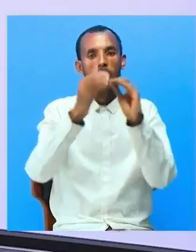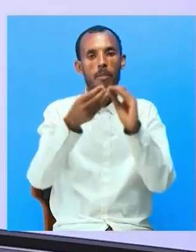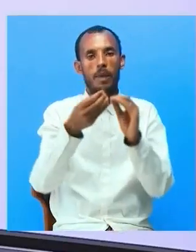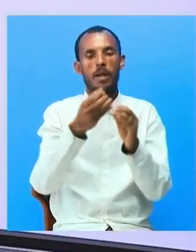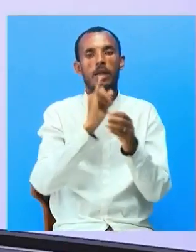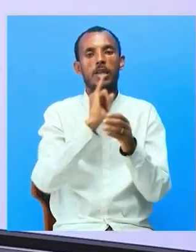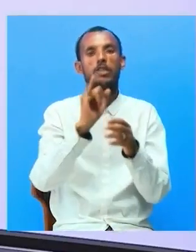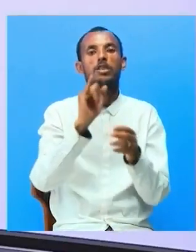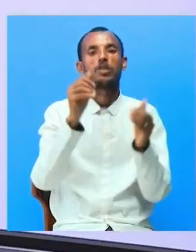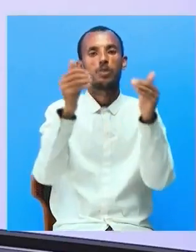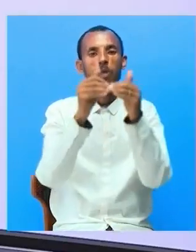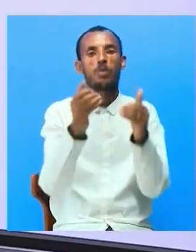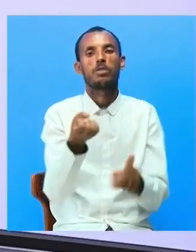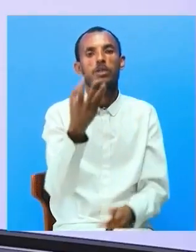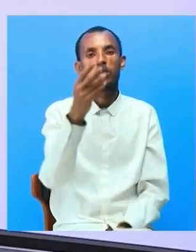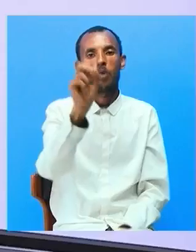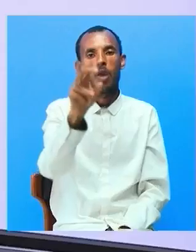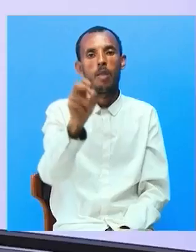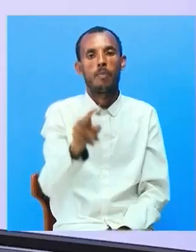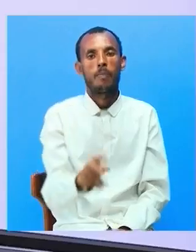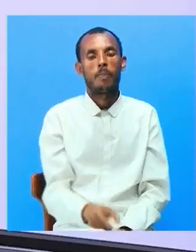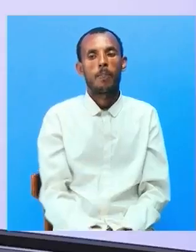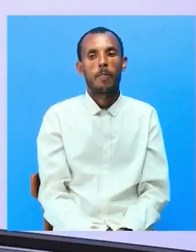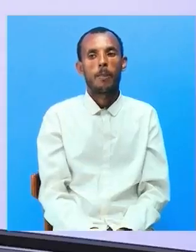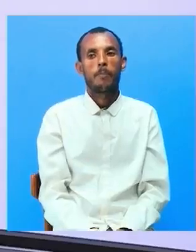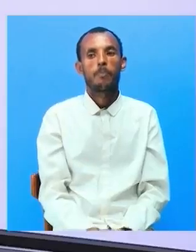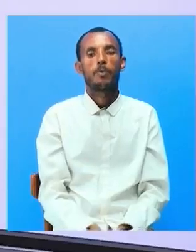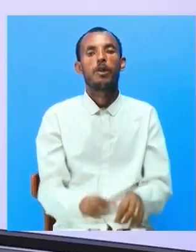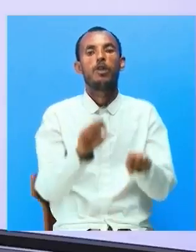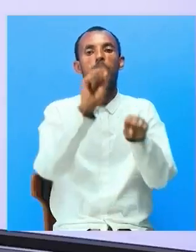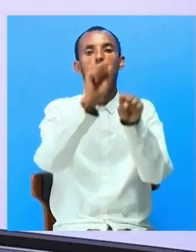result must give us this